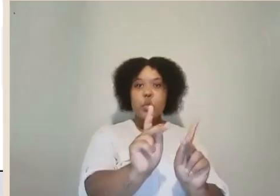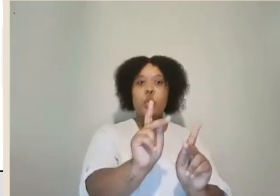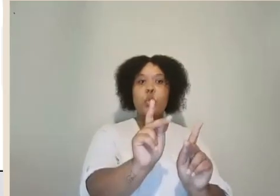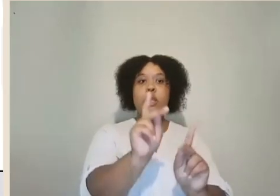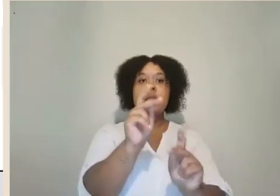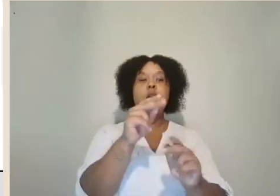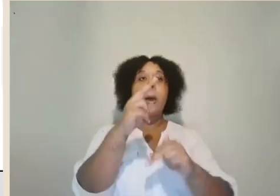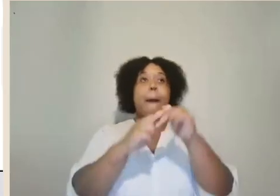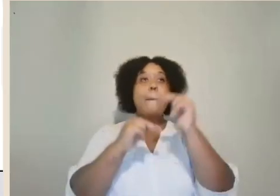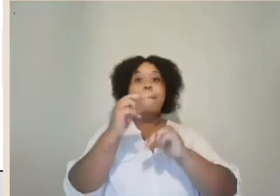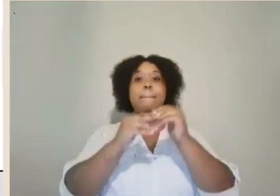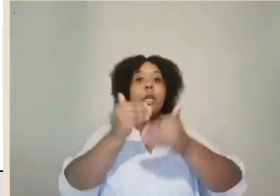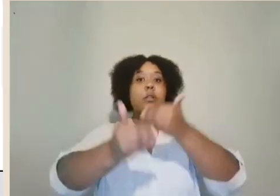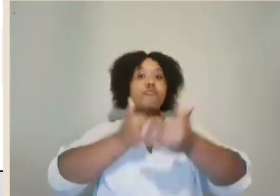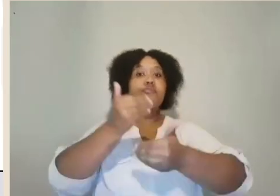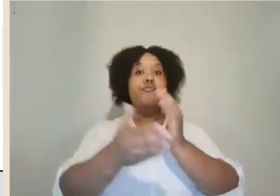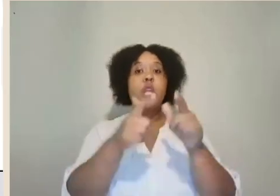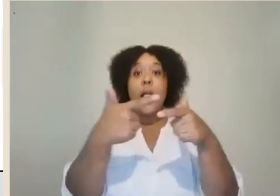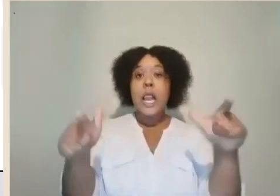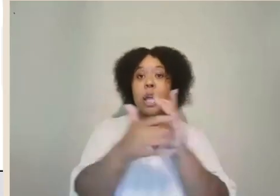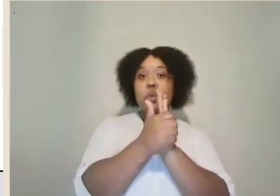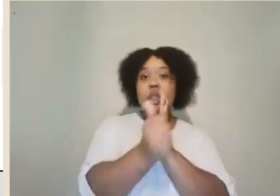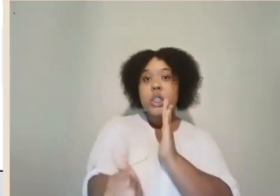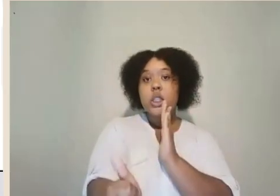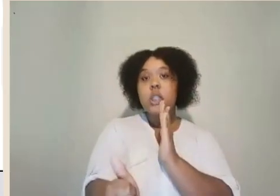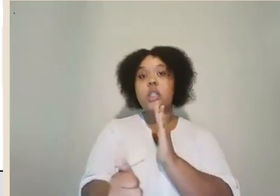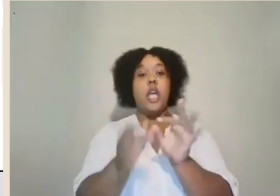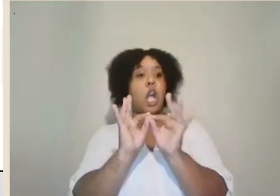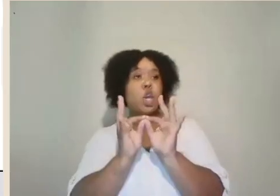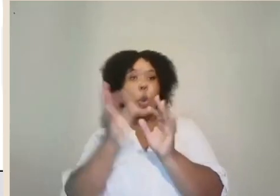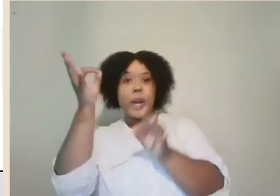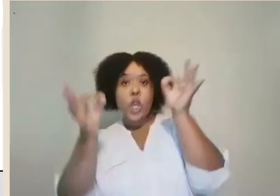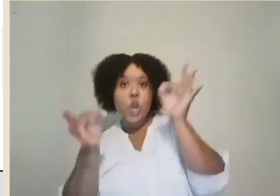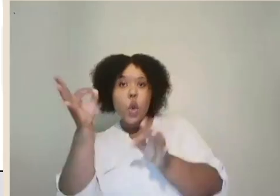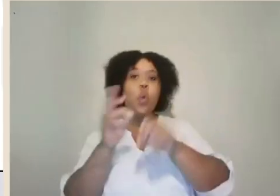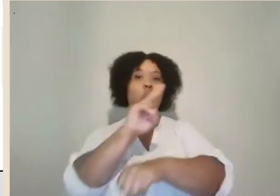language skills, internship shadowing, hospitals or courts.